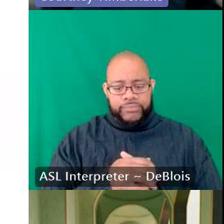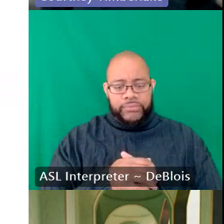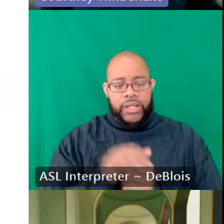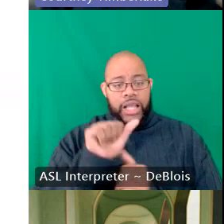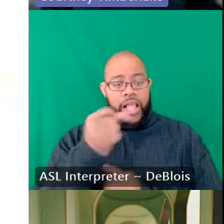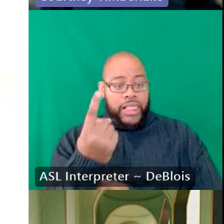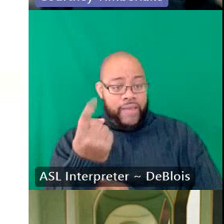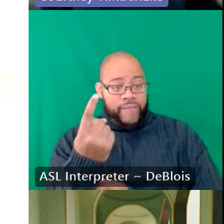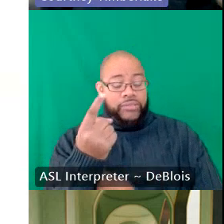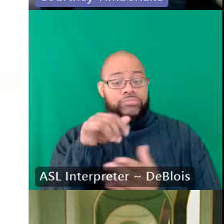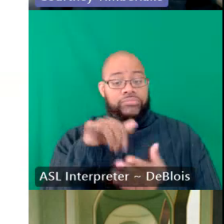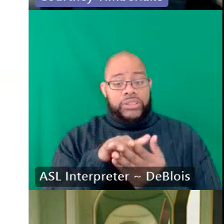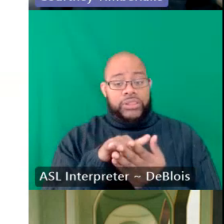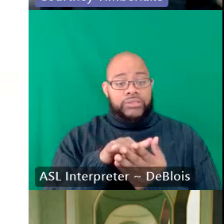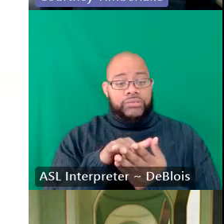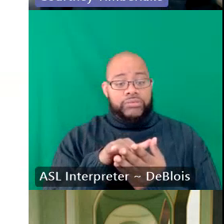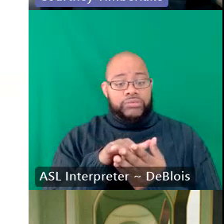A11